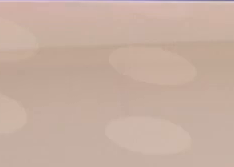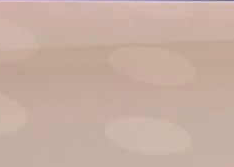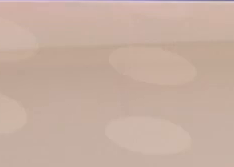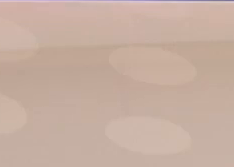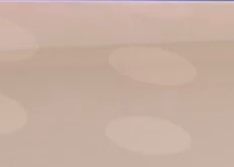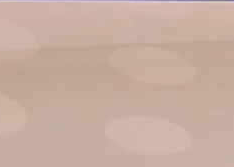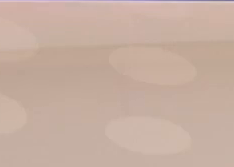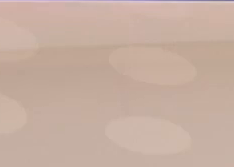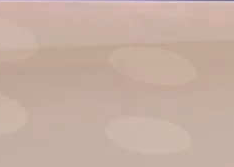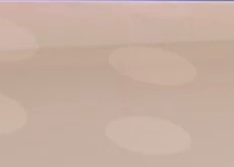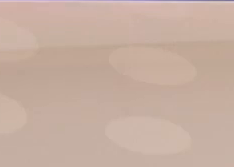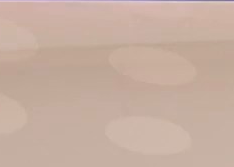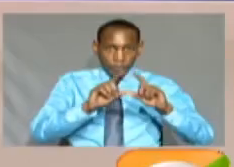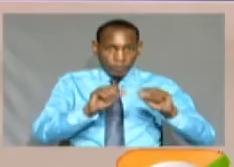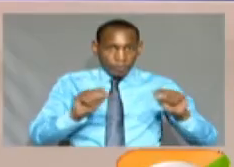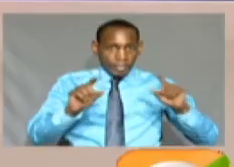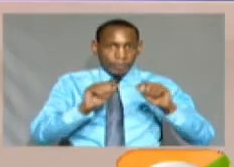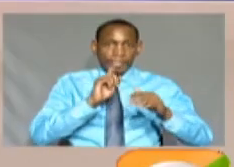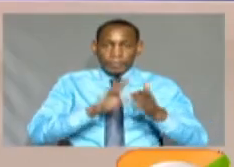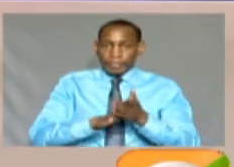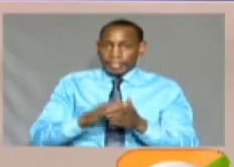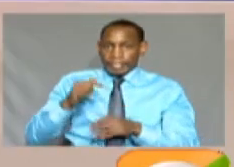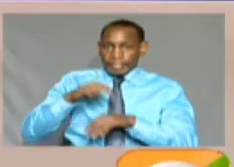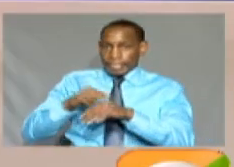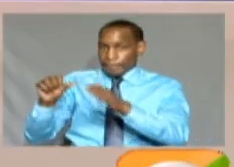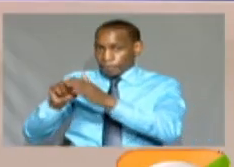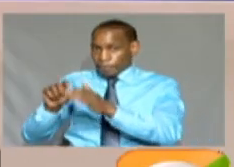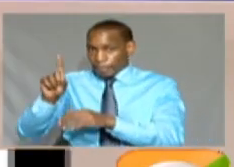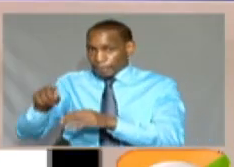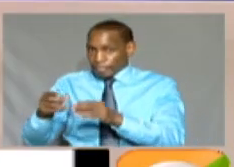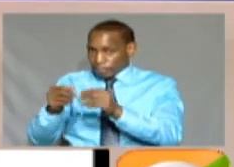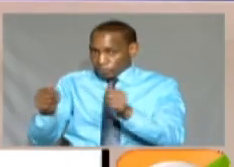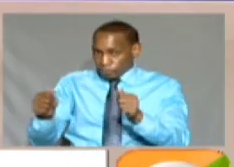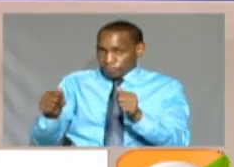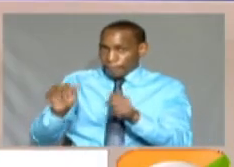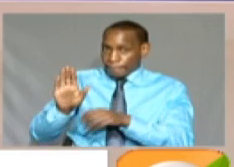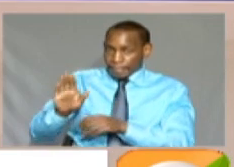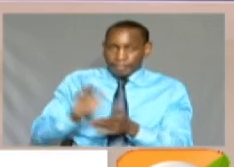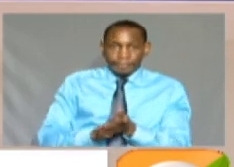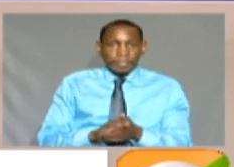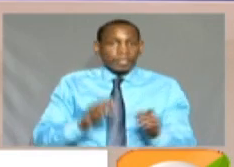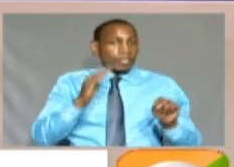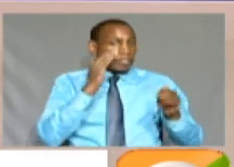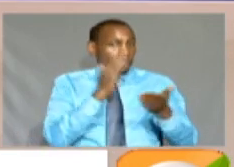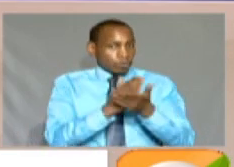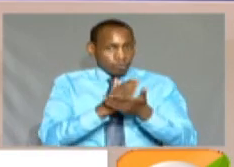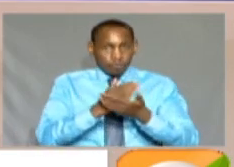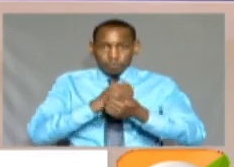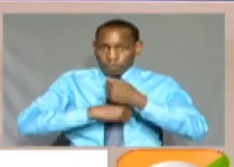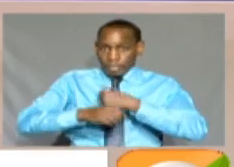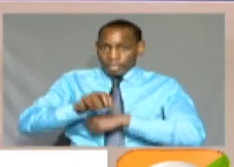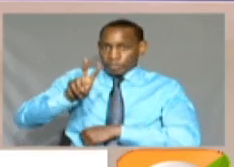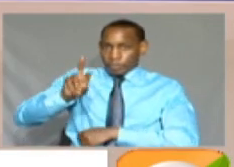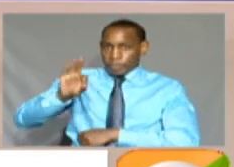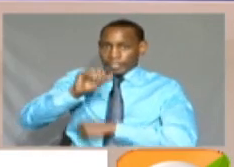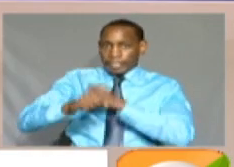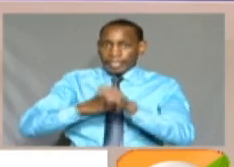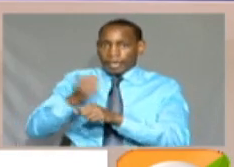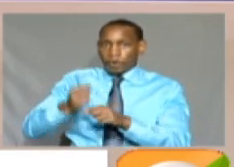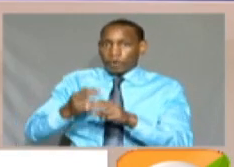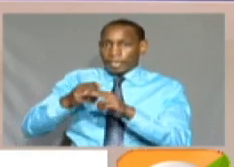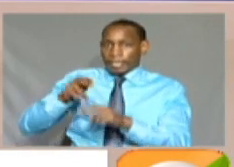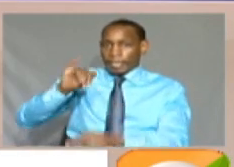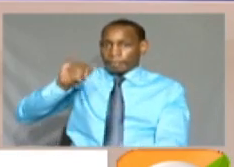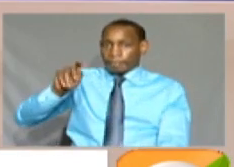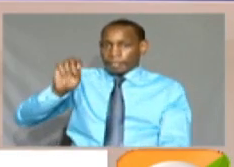Welcome back. Now, there's a saying, see a need, fill a need. It is certainly what 23-year-old Jane